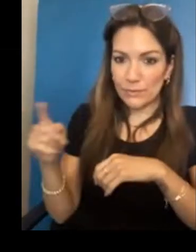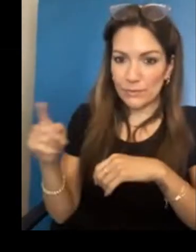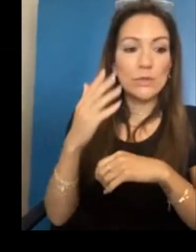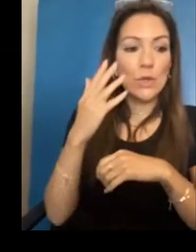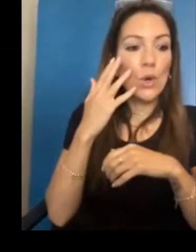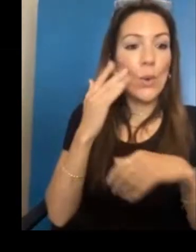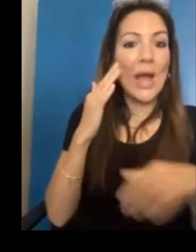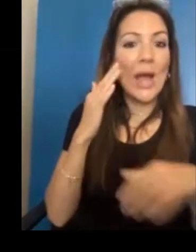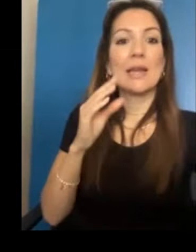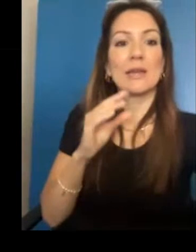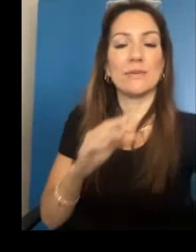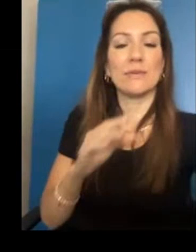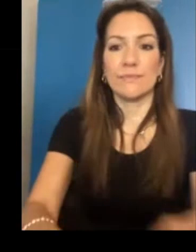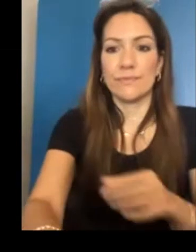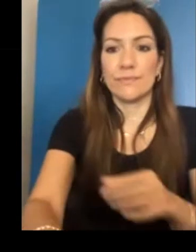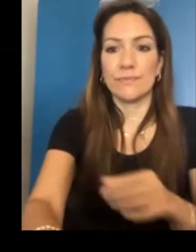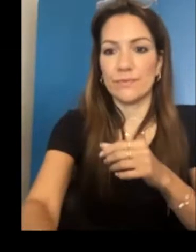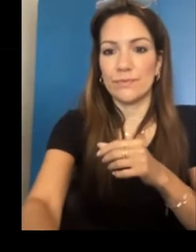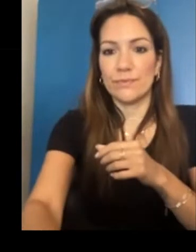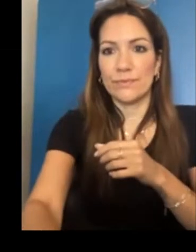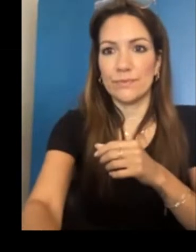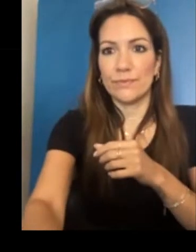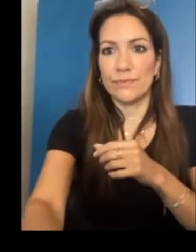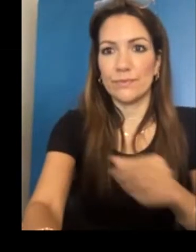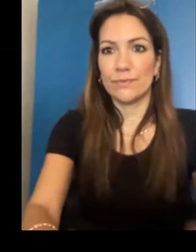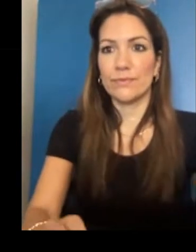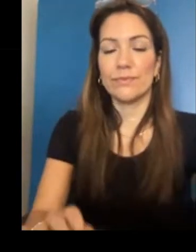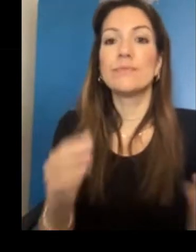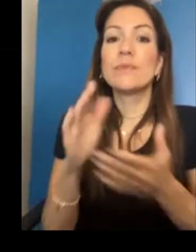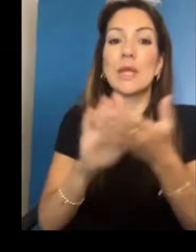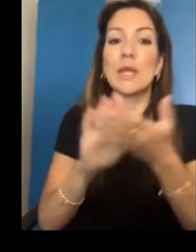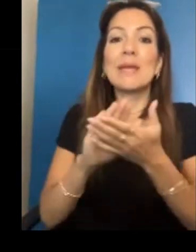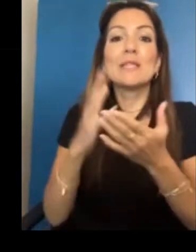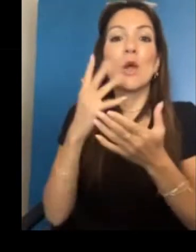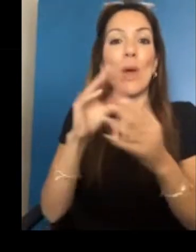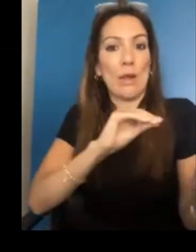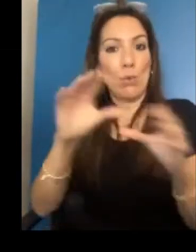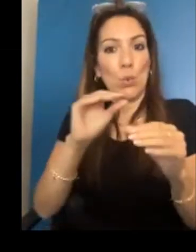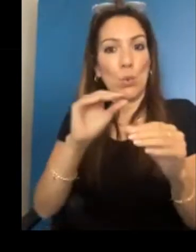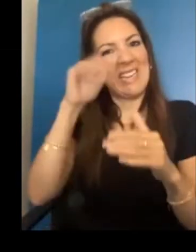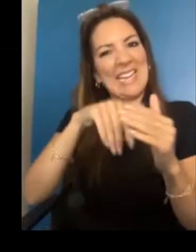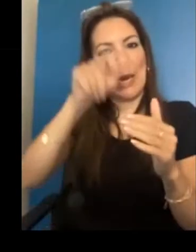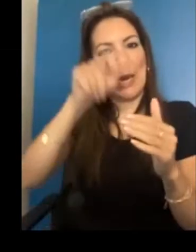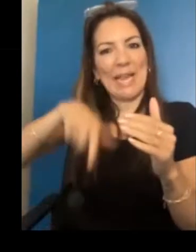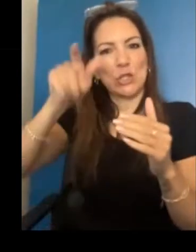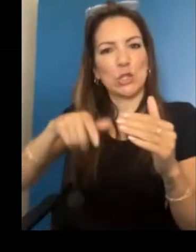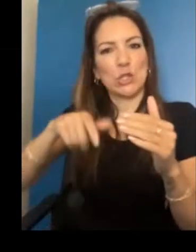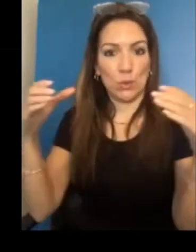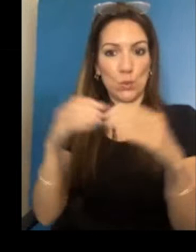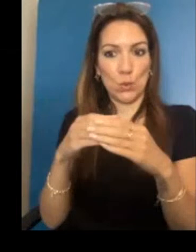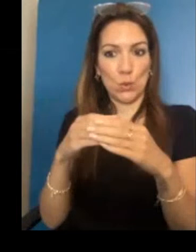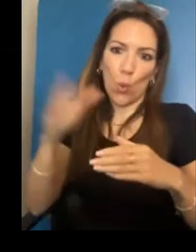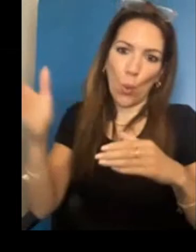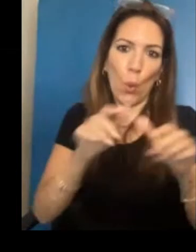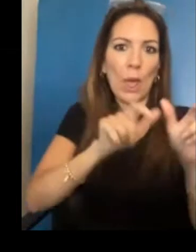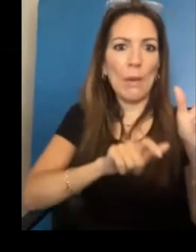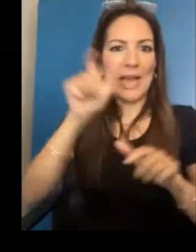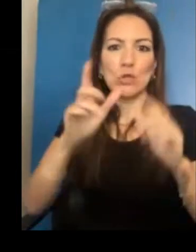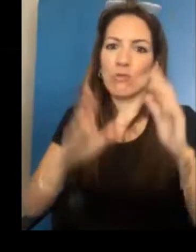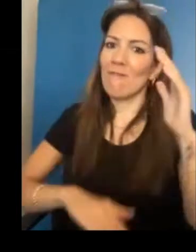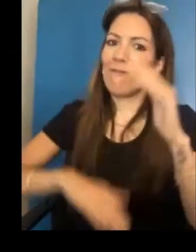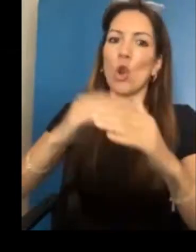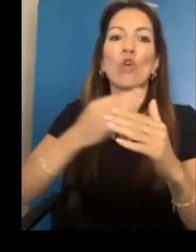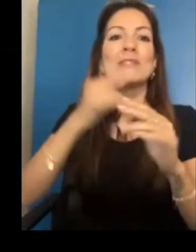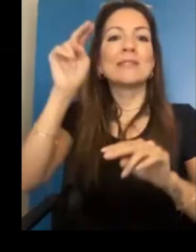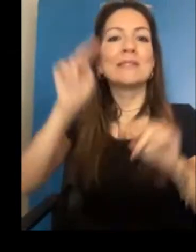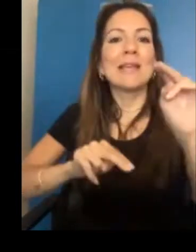our inpatient wards, every patient will have a full risk assessment, where they will work